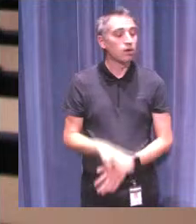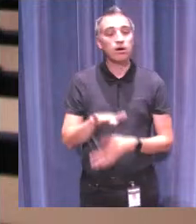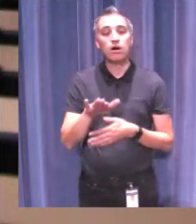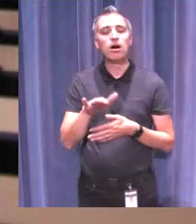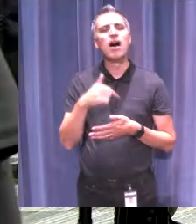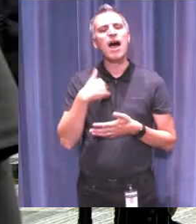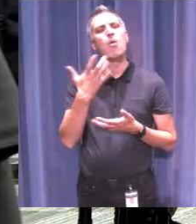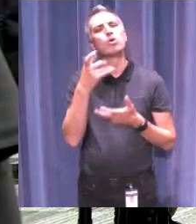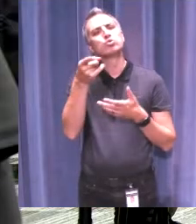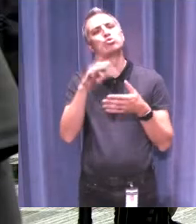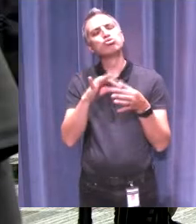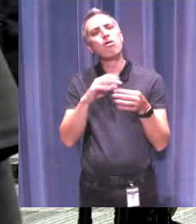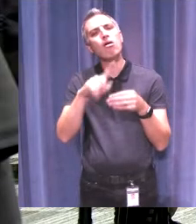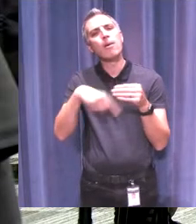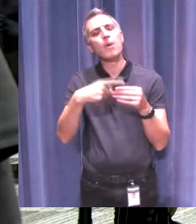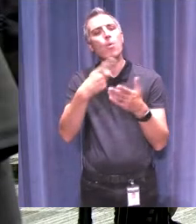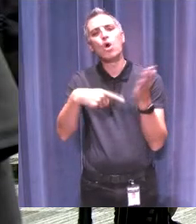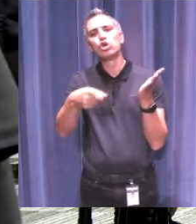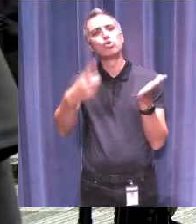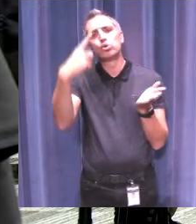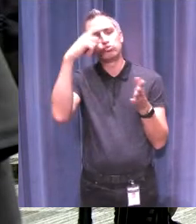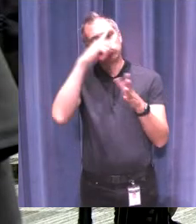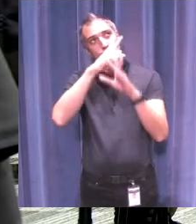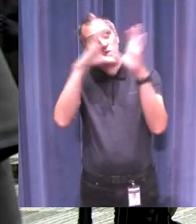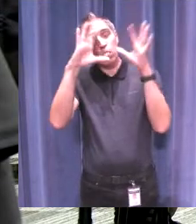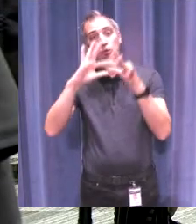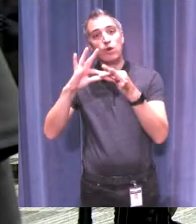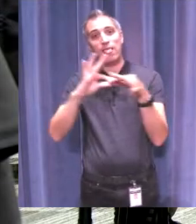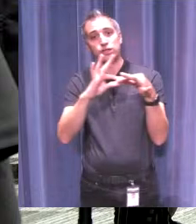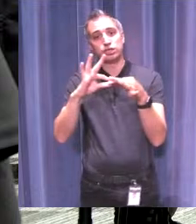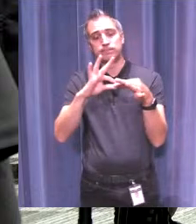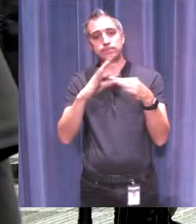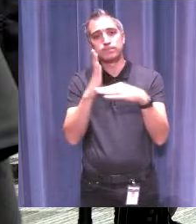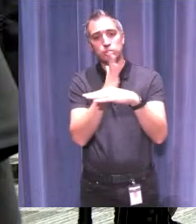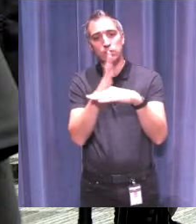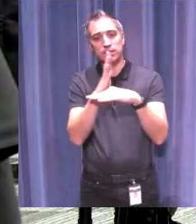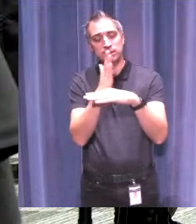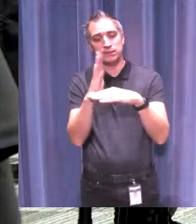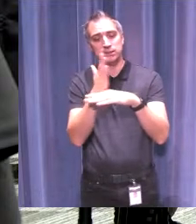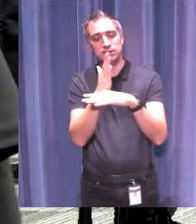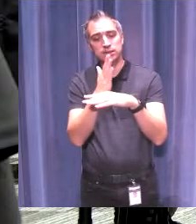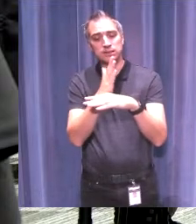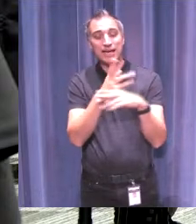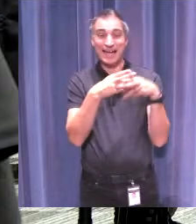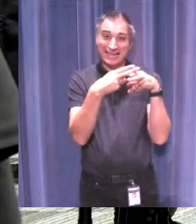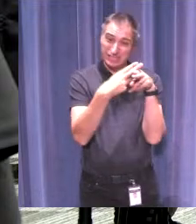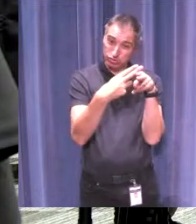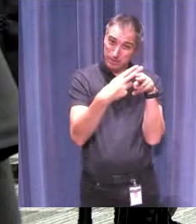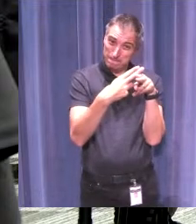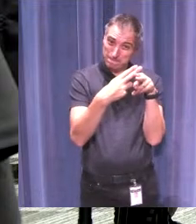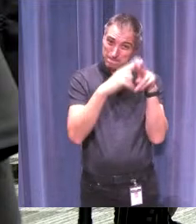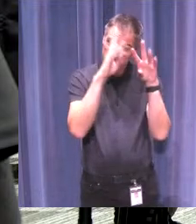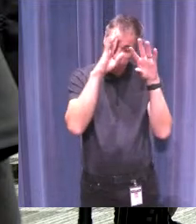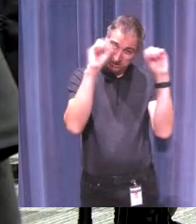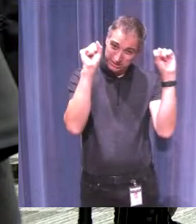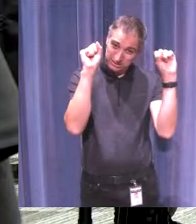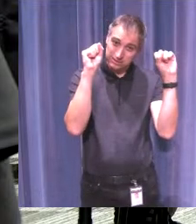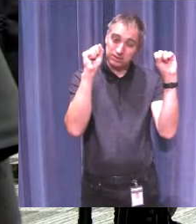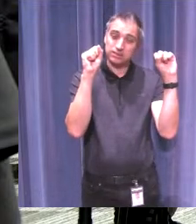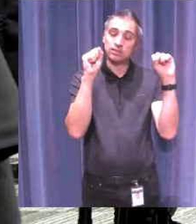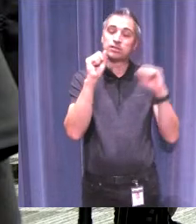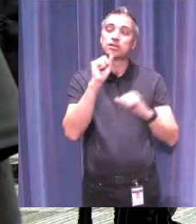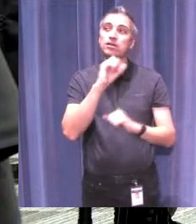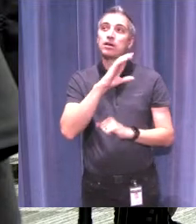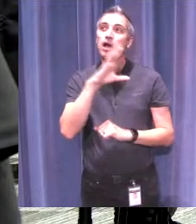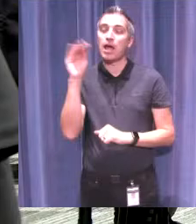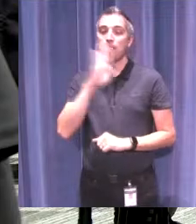talk a little bit about what you saw as being the relationship between an interim president